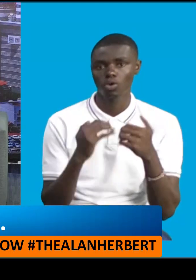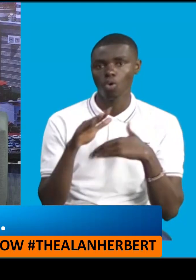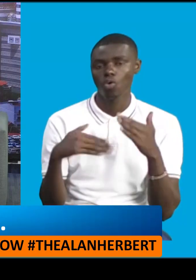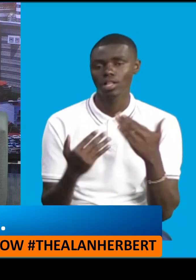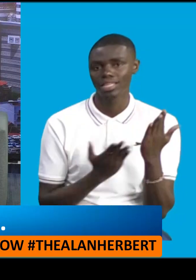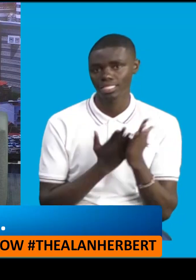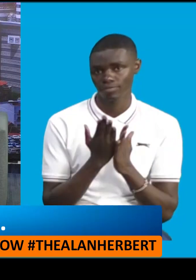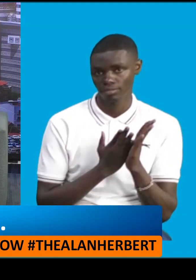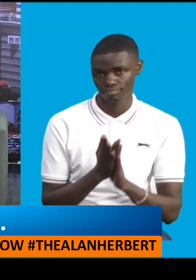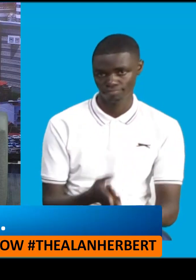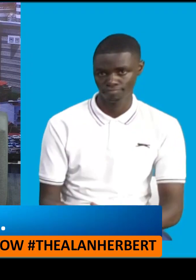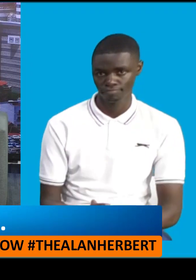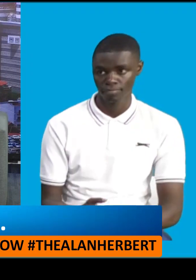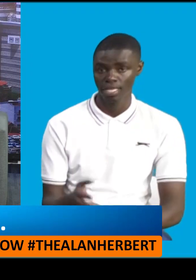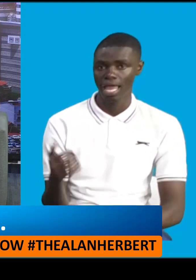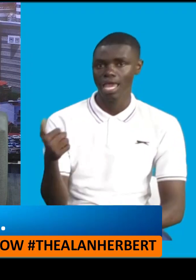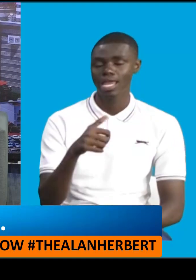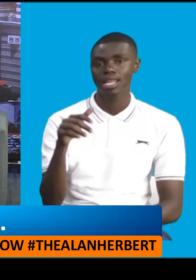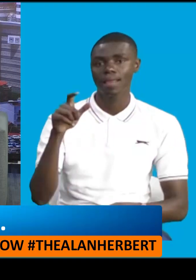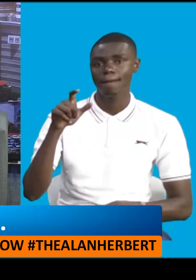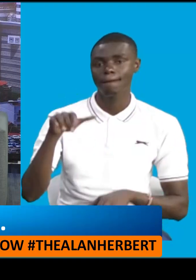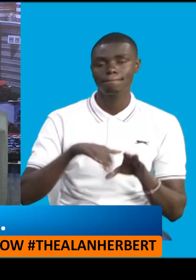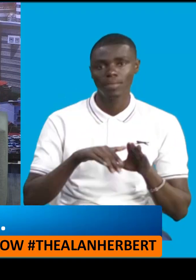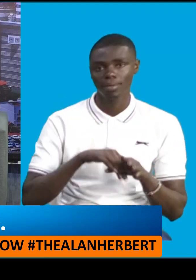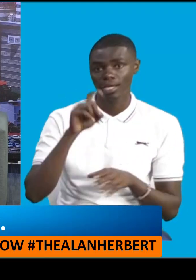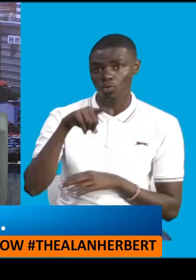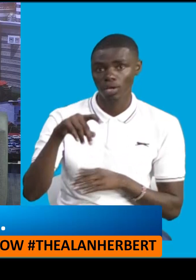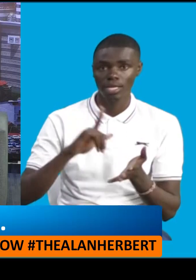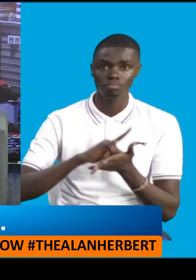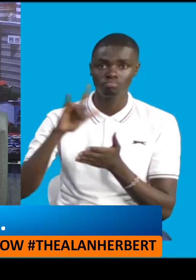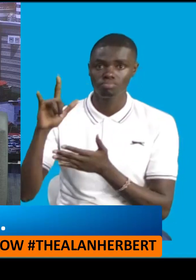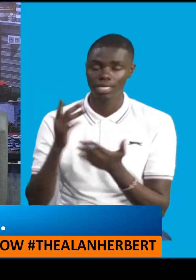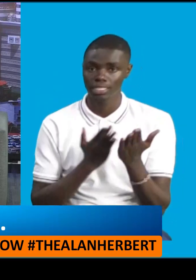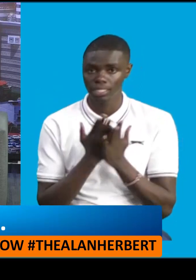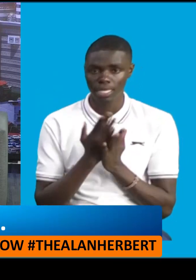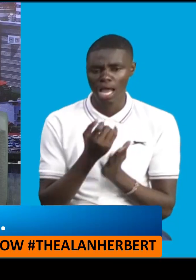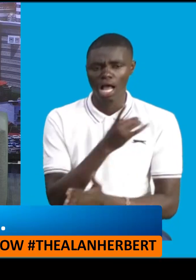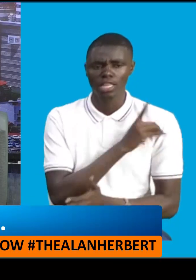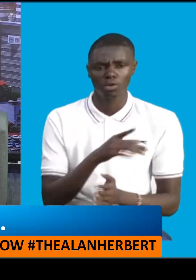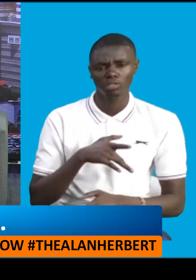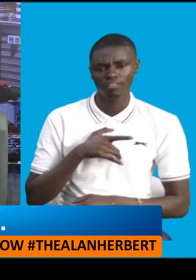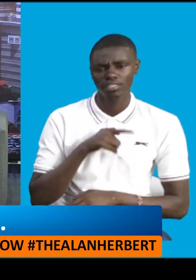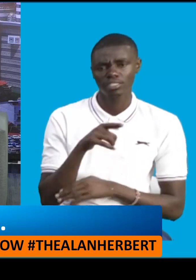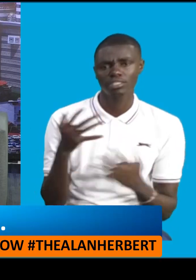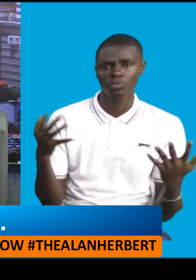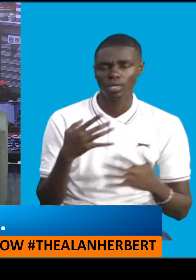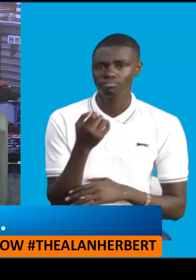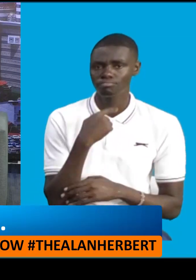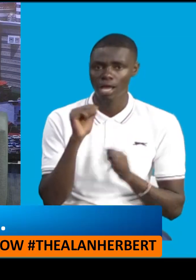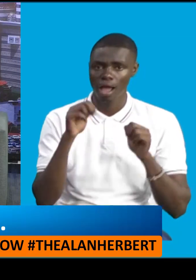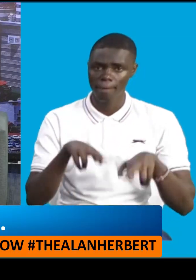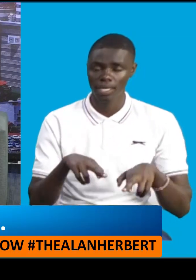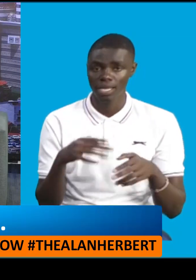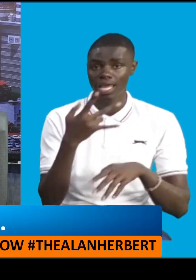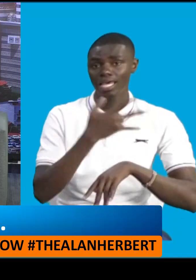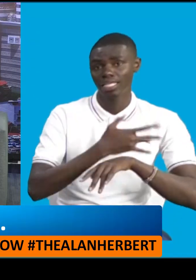these services. So any member requiring overseas treatment and the doctor feels that that's where the treatment can be